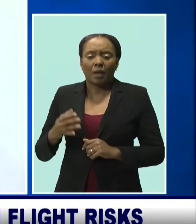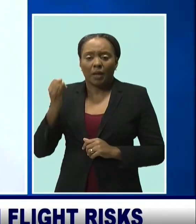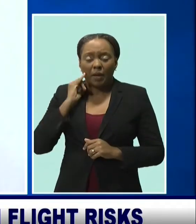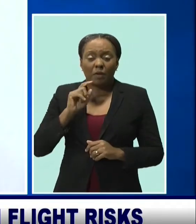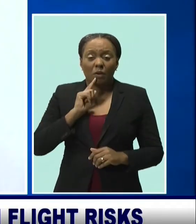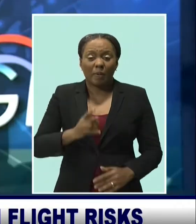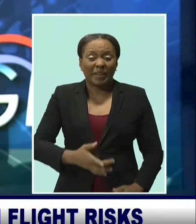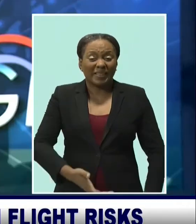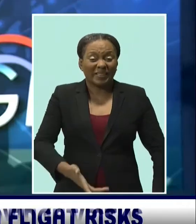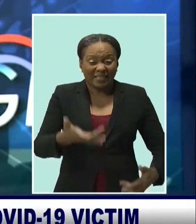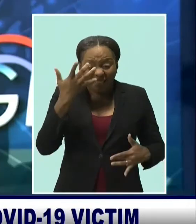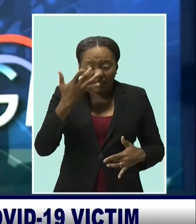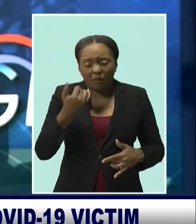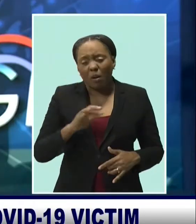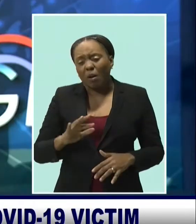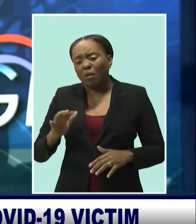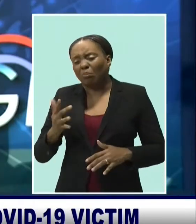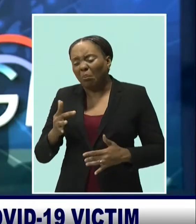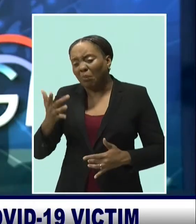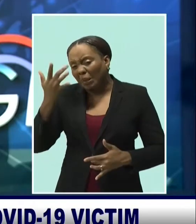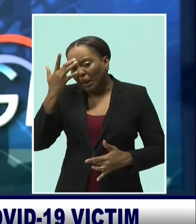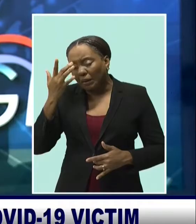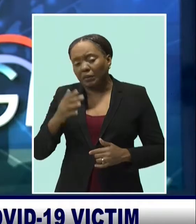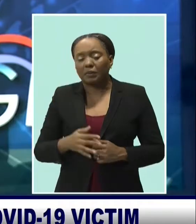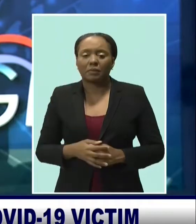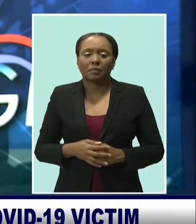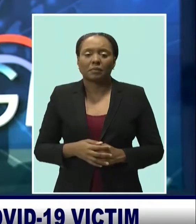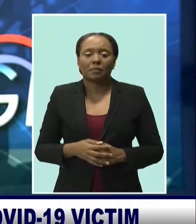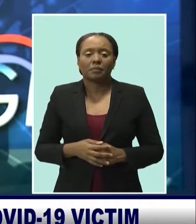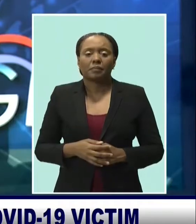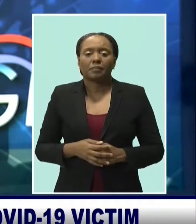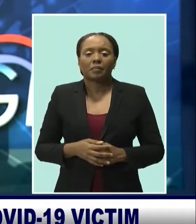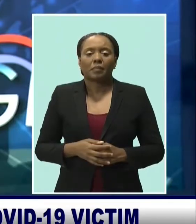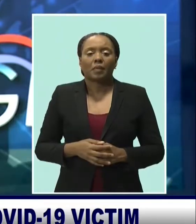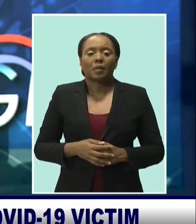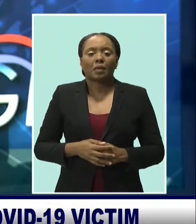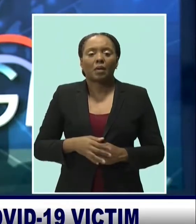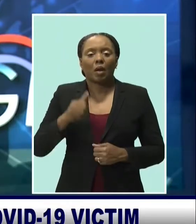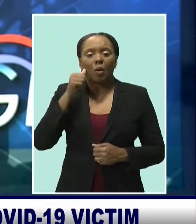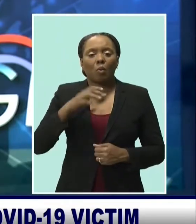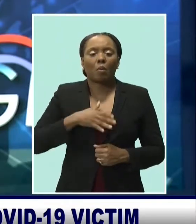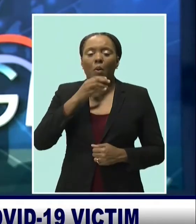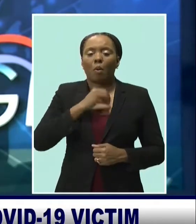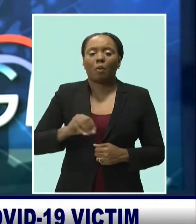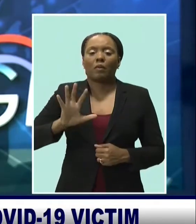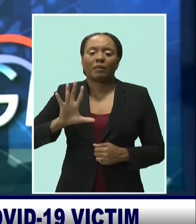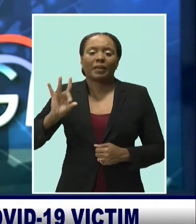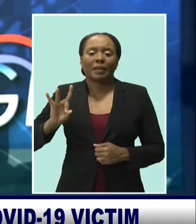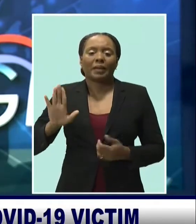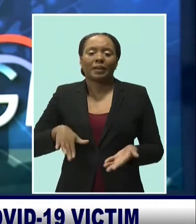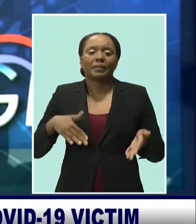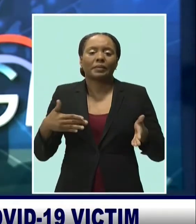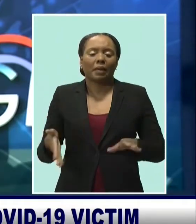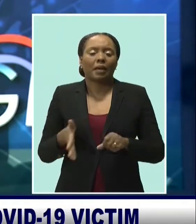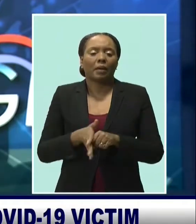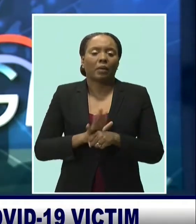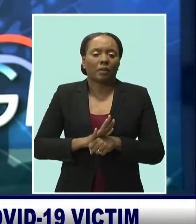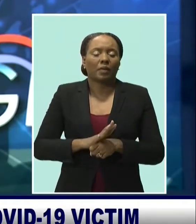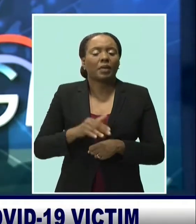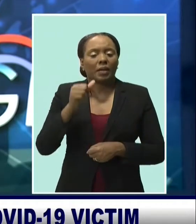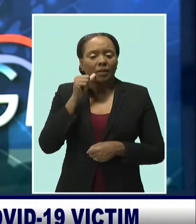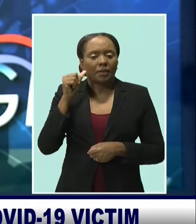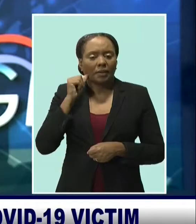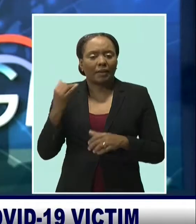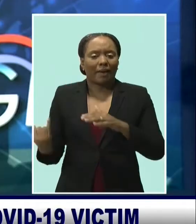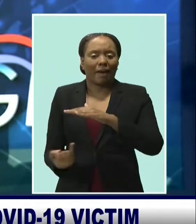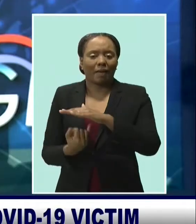yellow. A 58-year-old Barbadian woman is the latest reported COVID-19 death. She died yesterday at the Harrison Point